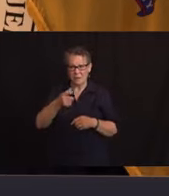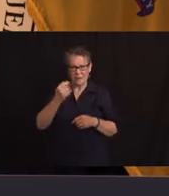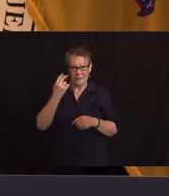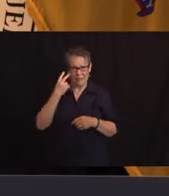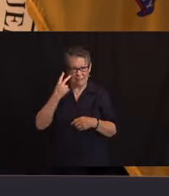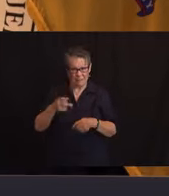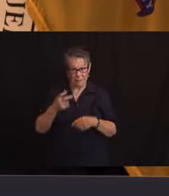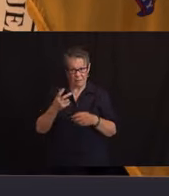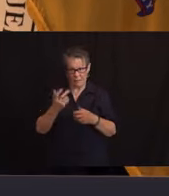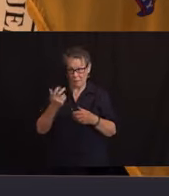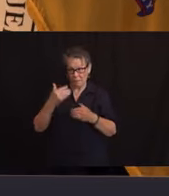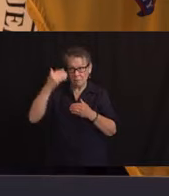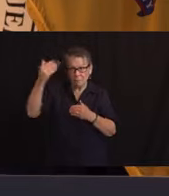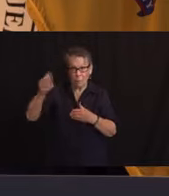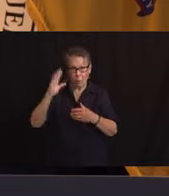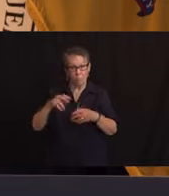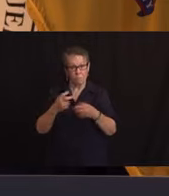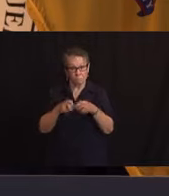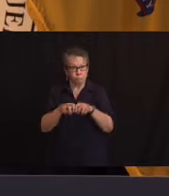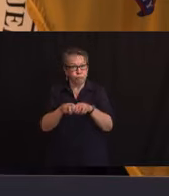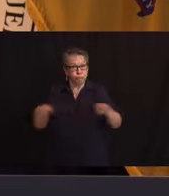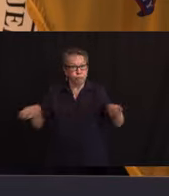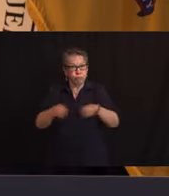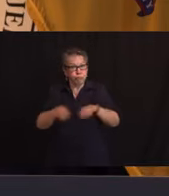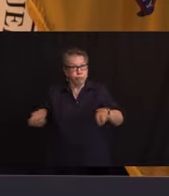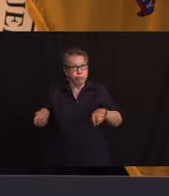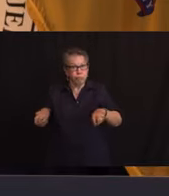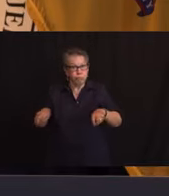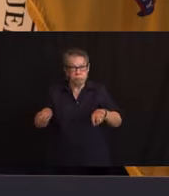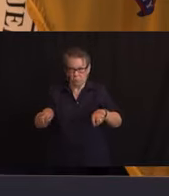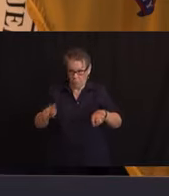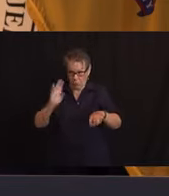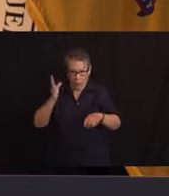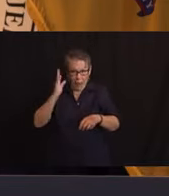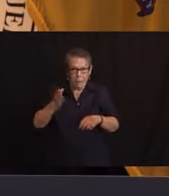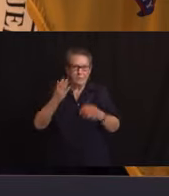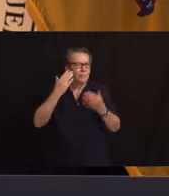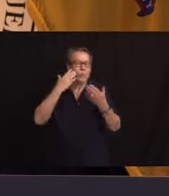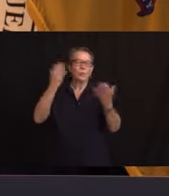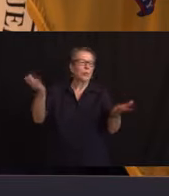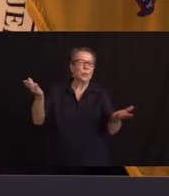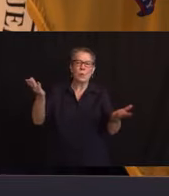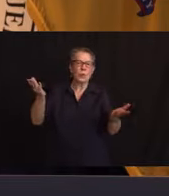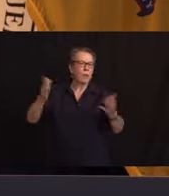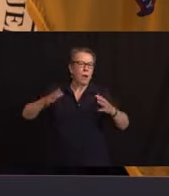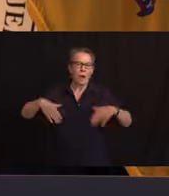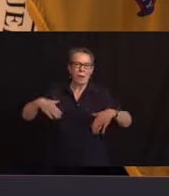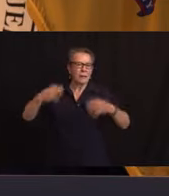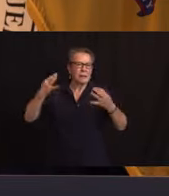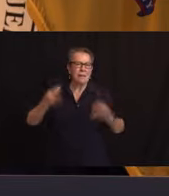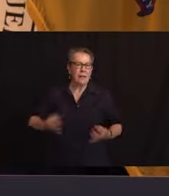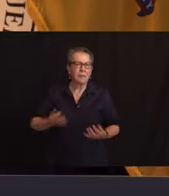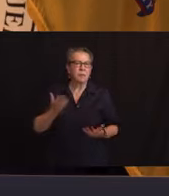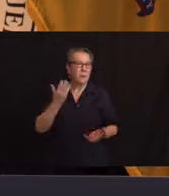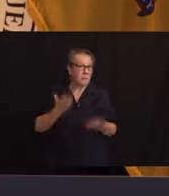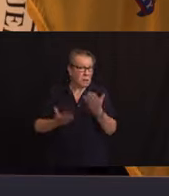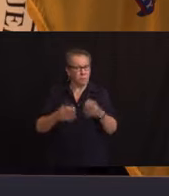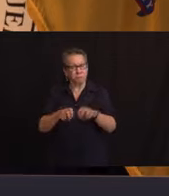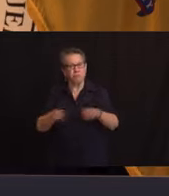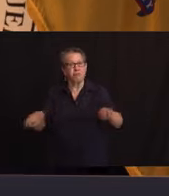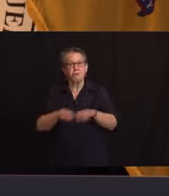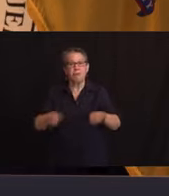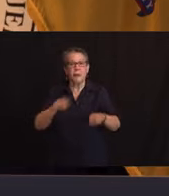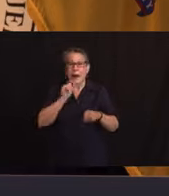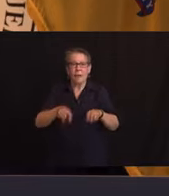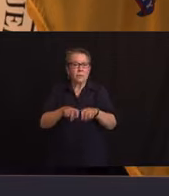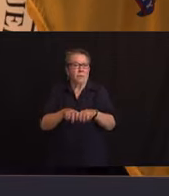bubble at a Giants or Jets game? Too early to tell, but I think there's a good shot of that. We keep making the progress we're making. That's